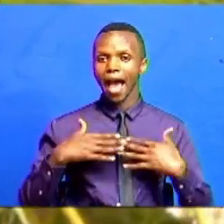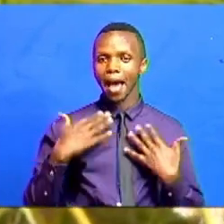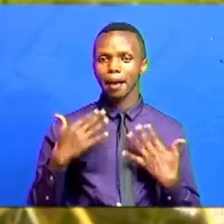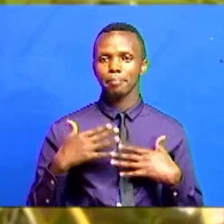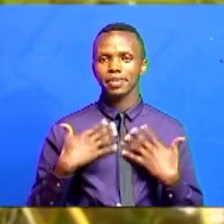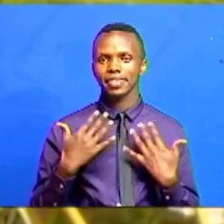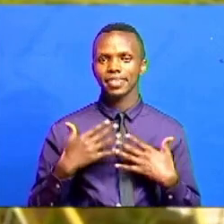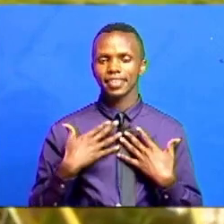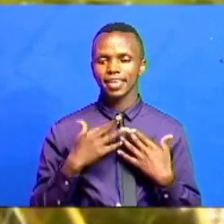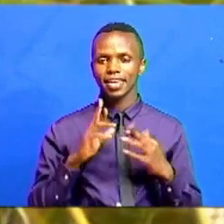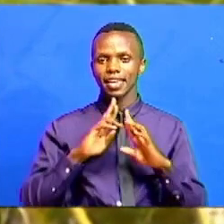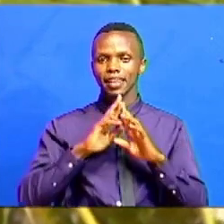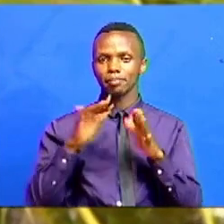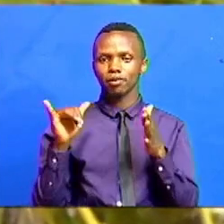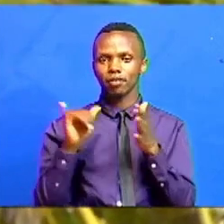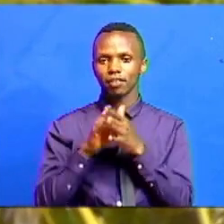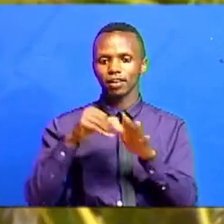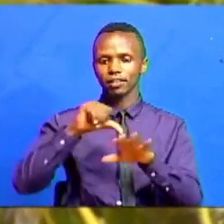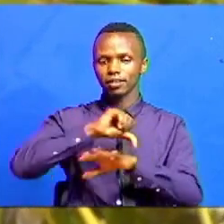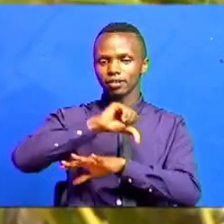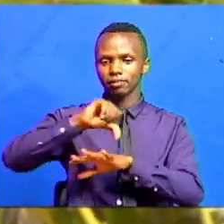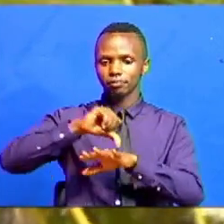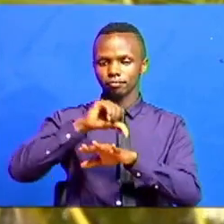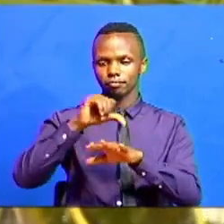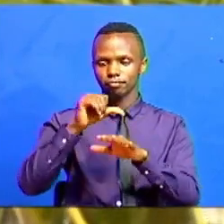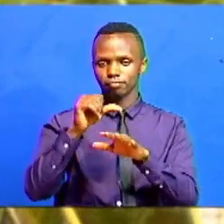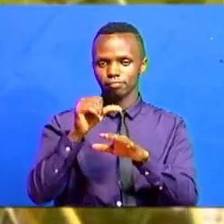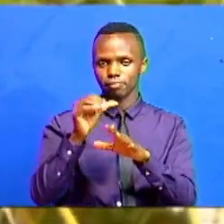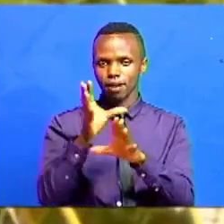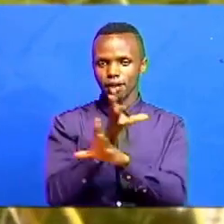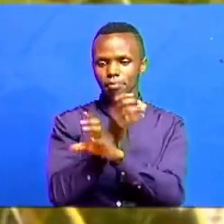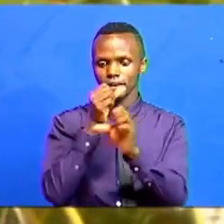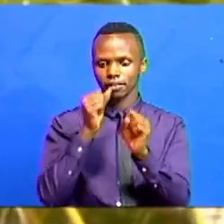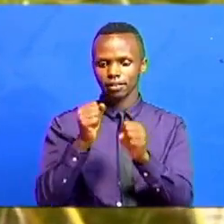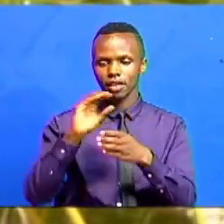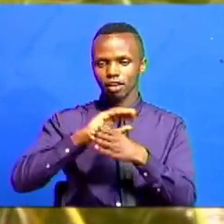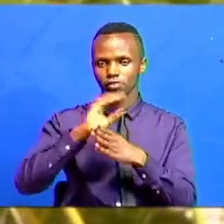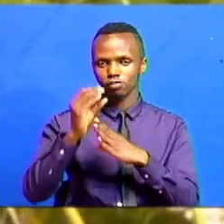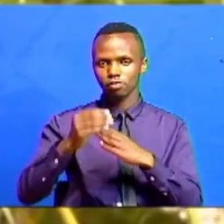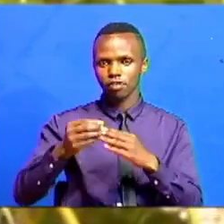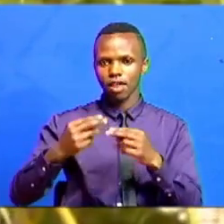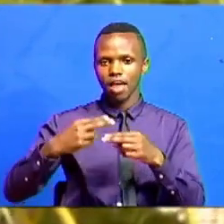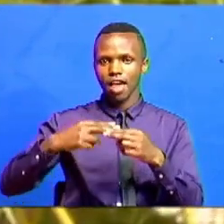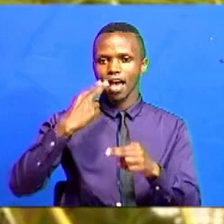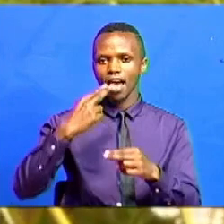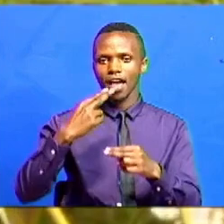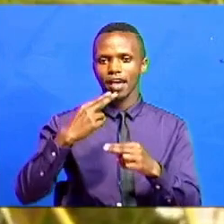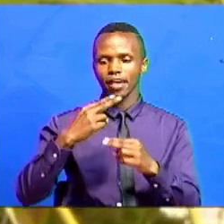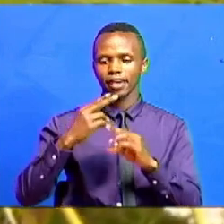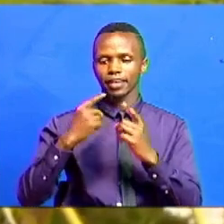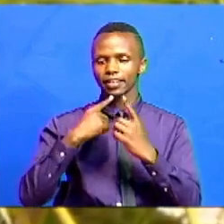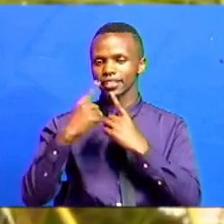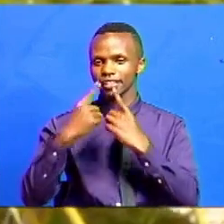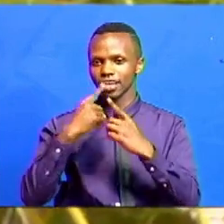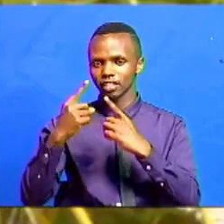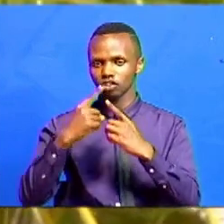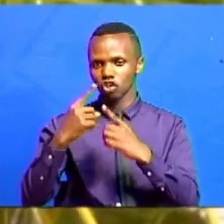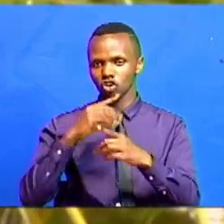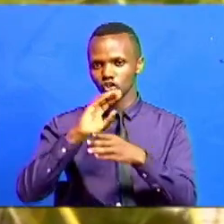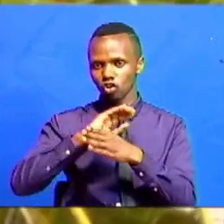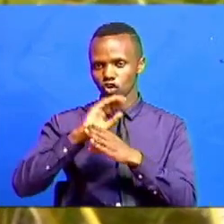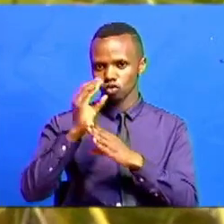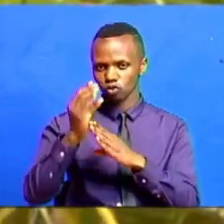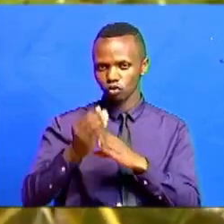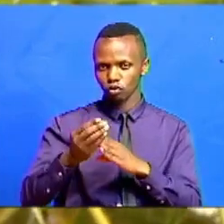to report that President Raisi and I have just concluded highly productive bilateral discussions on a